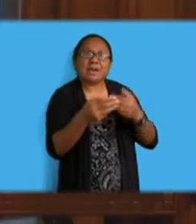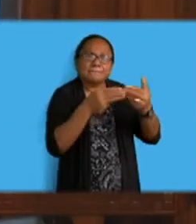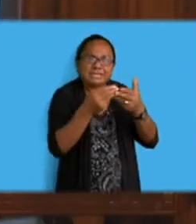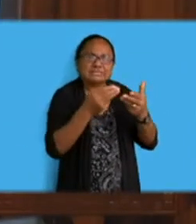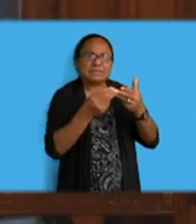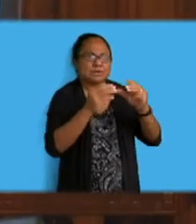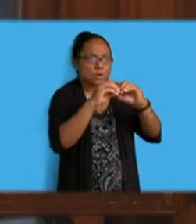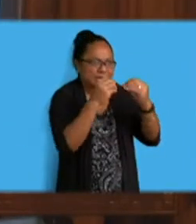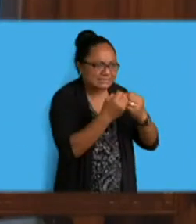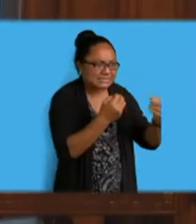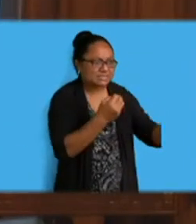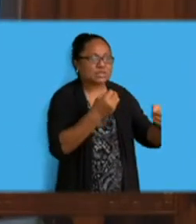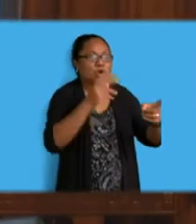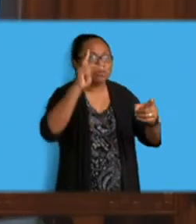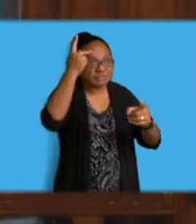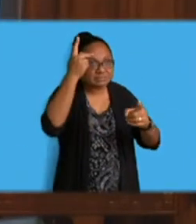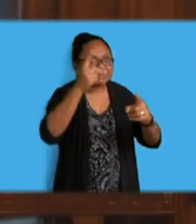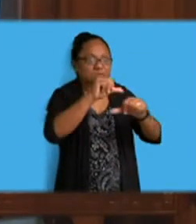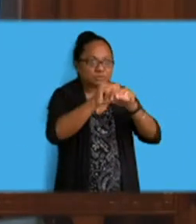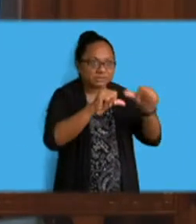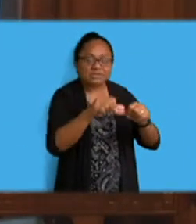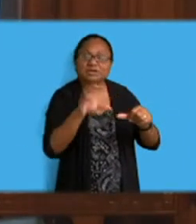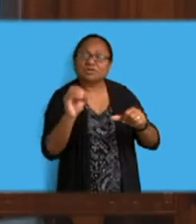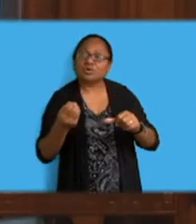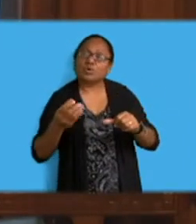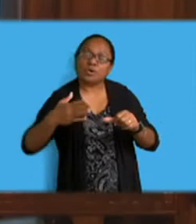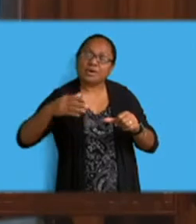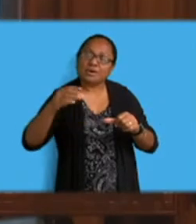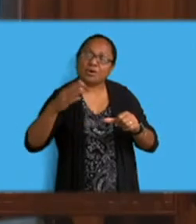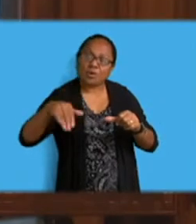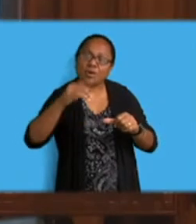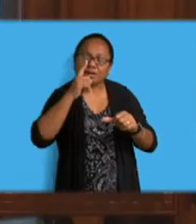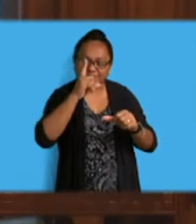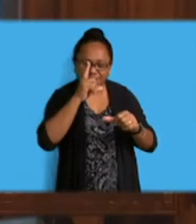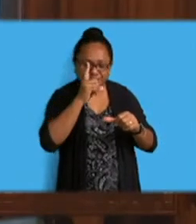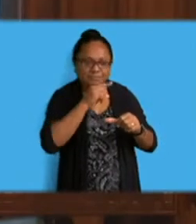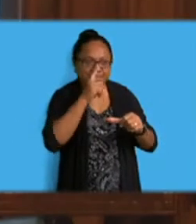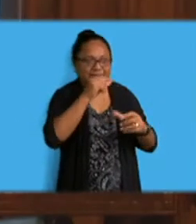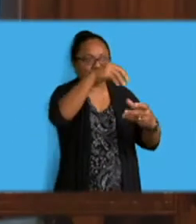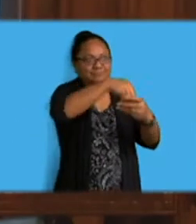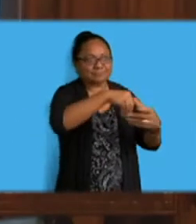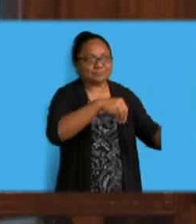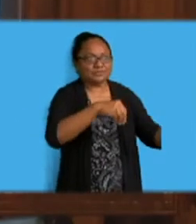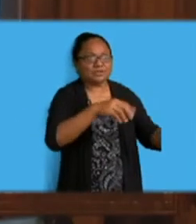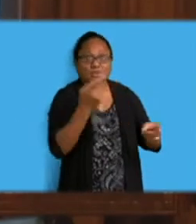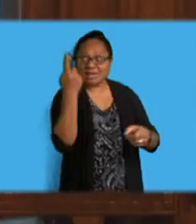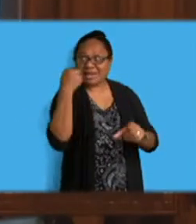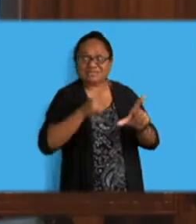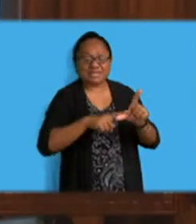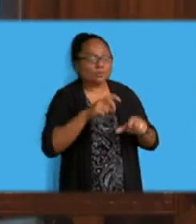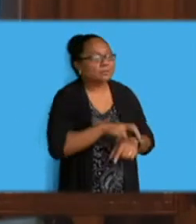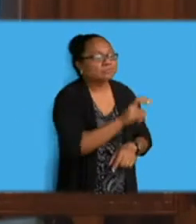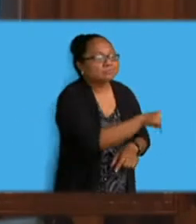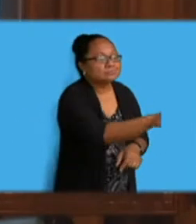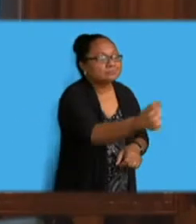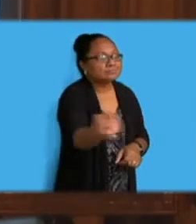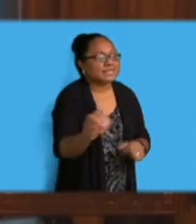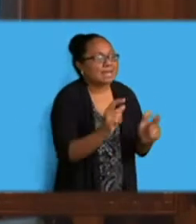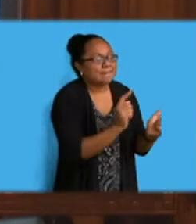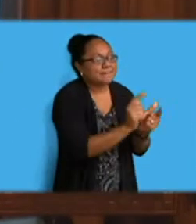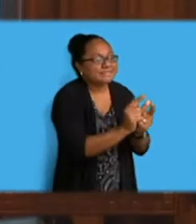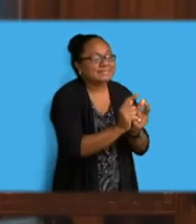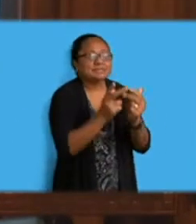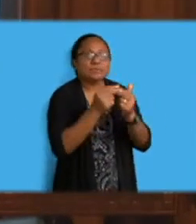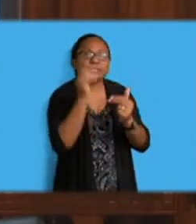Speaker, this year, over the last 6 weeks, we went around every district and had meetings with the school